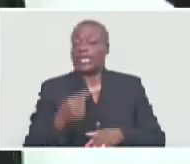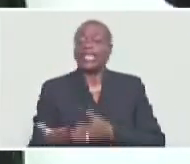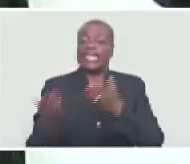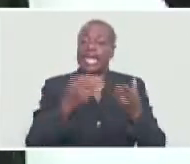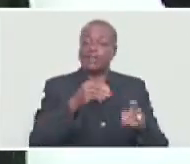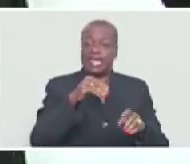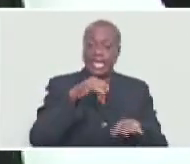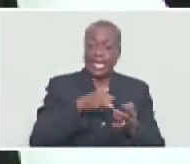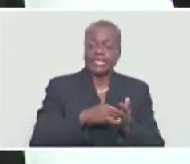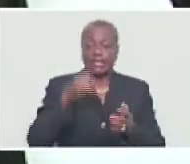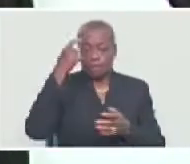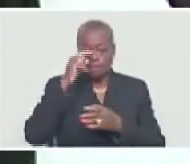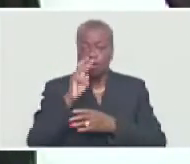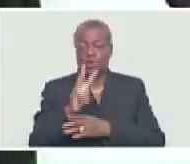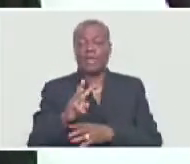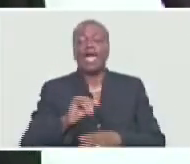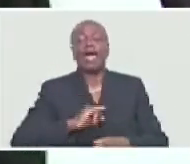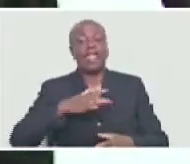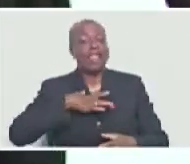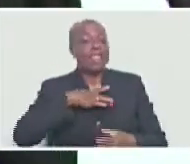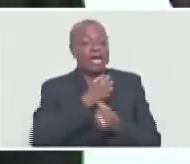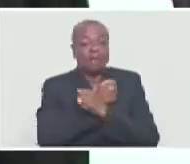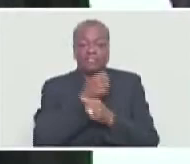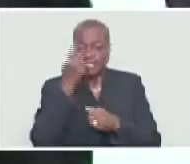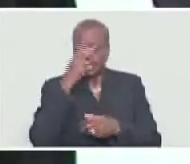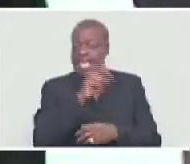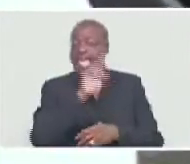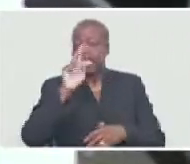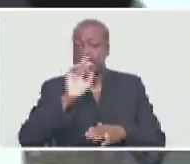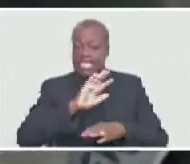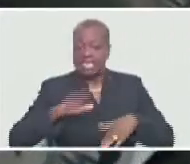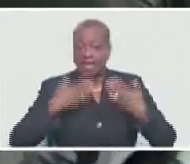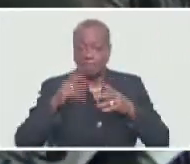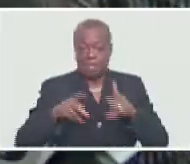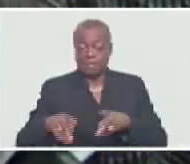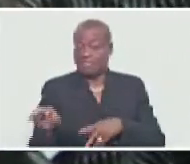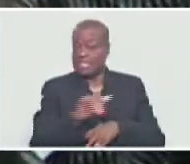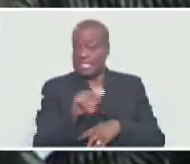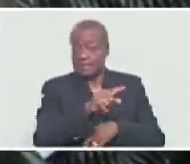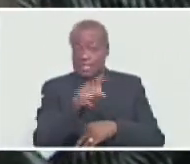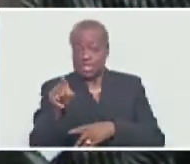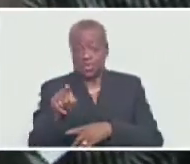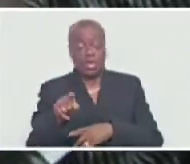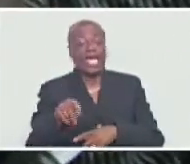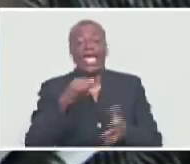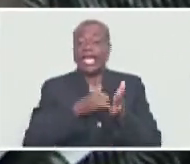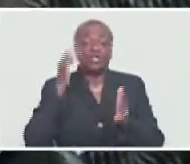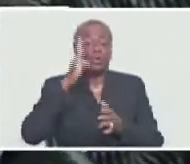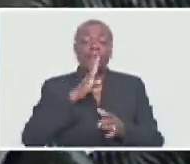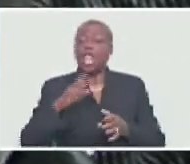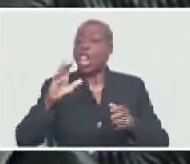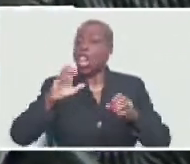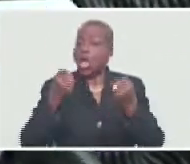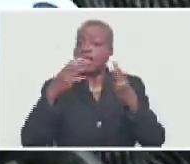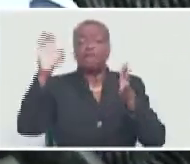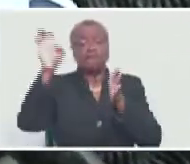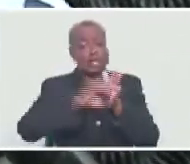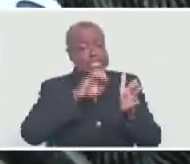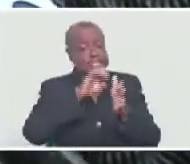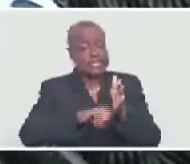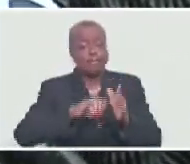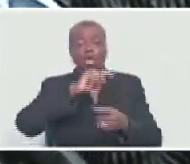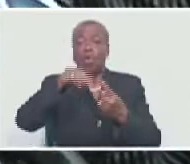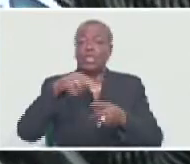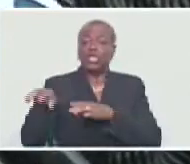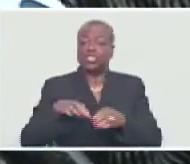you as young people really carry the country forward. And understand that there'll be a lot of criticism when you do the right thing. And when you do it the